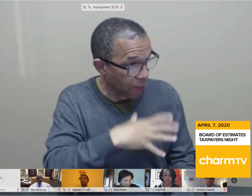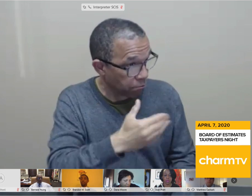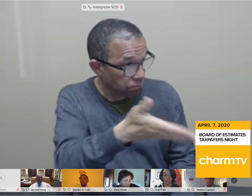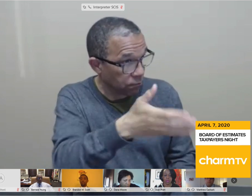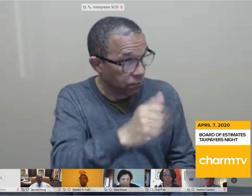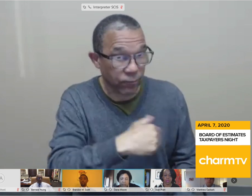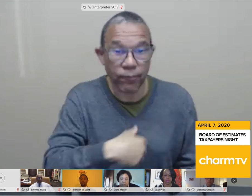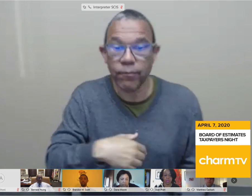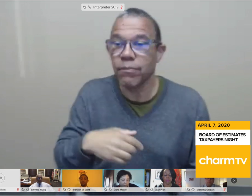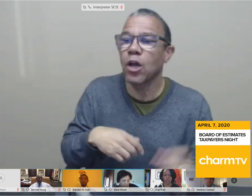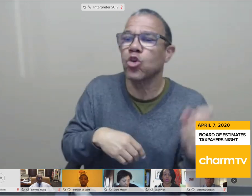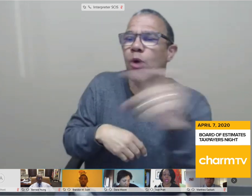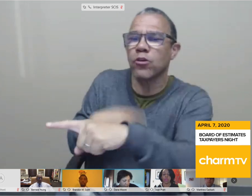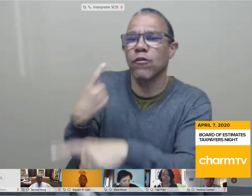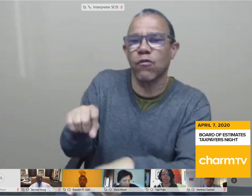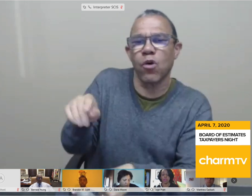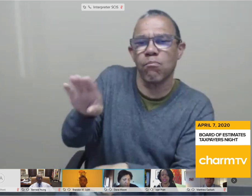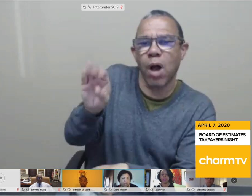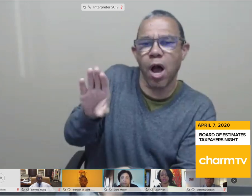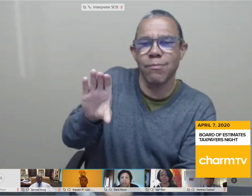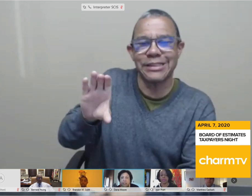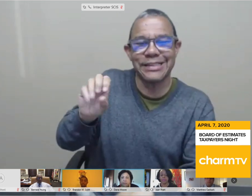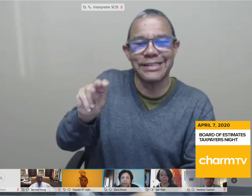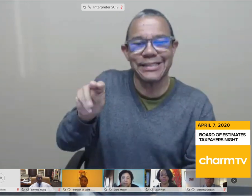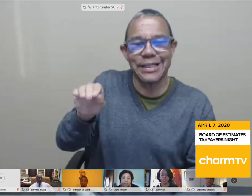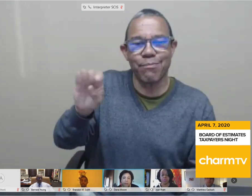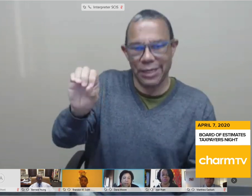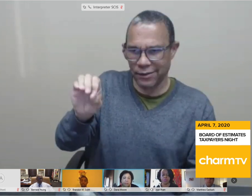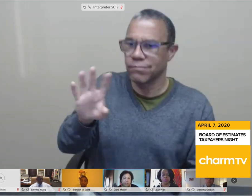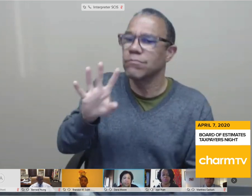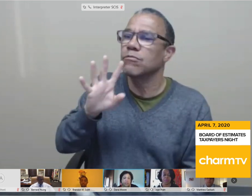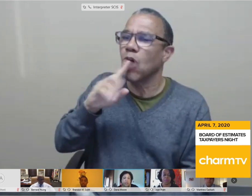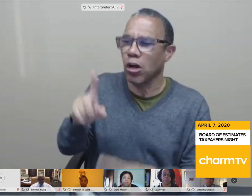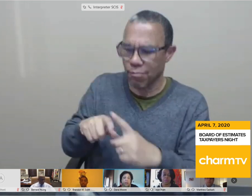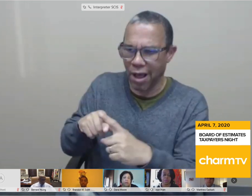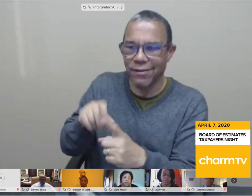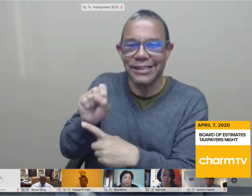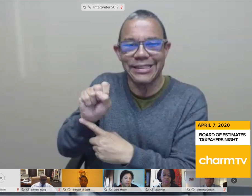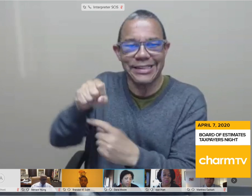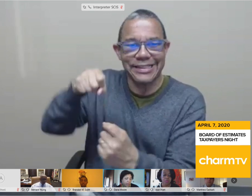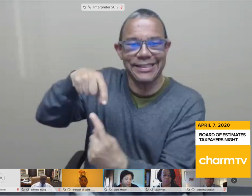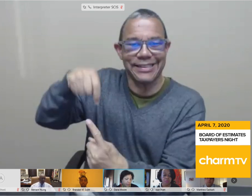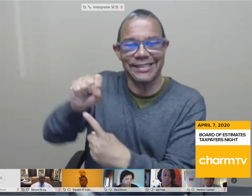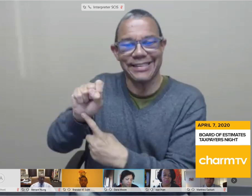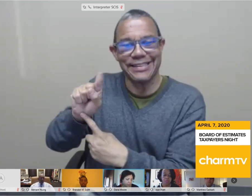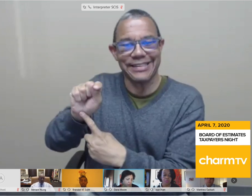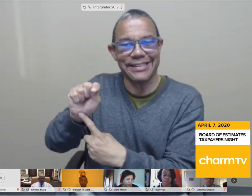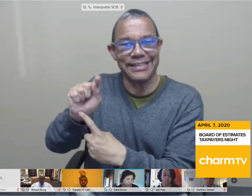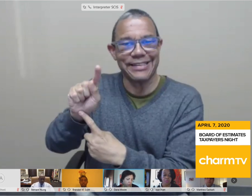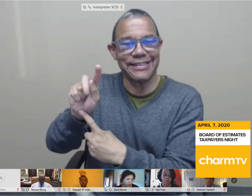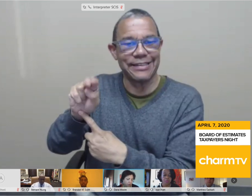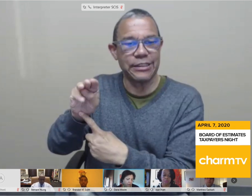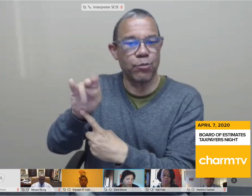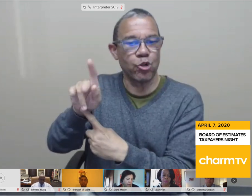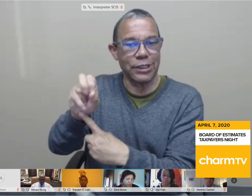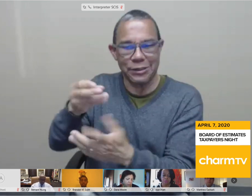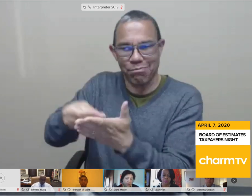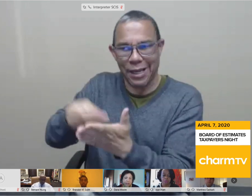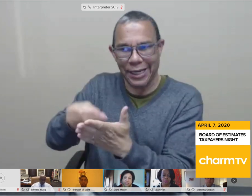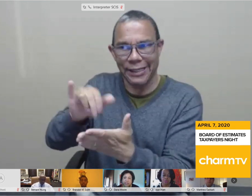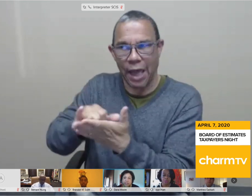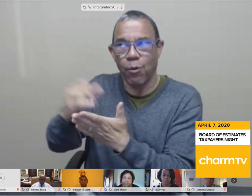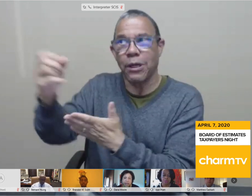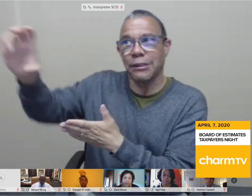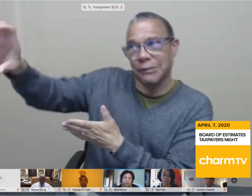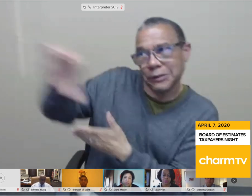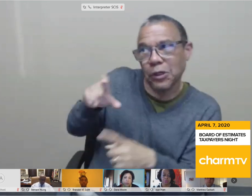Mr. Sinema. He talked about the stimulus money that would come to the state of Maryland and then down to Baltimore. Do